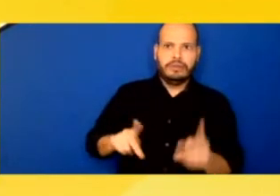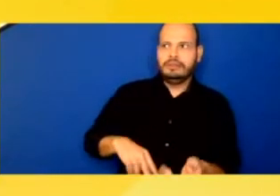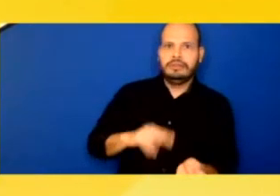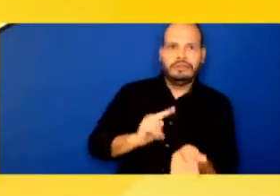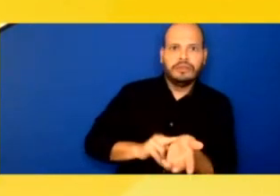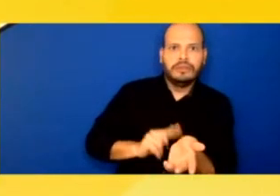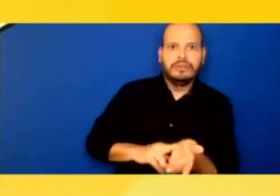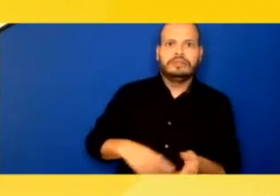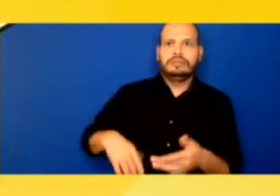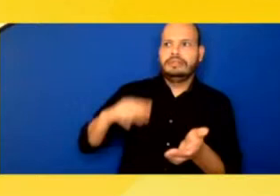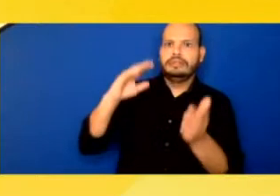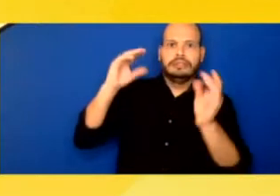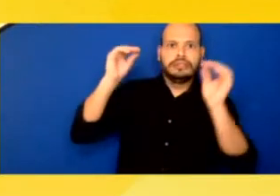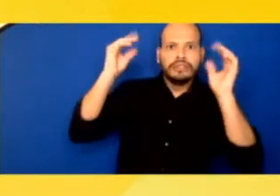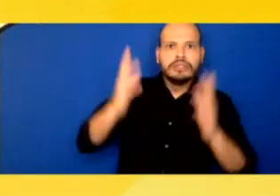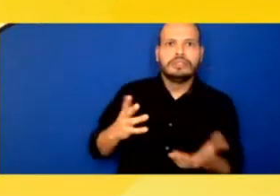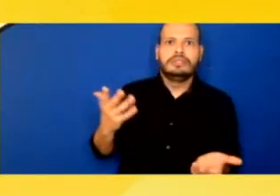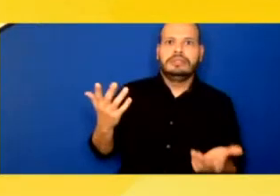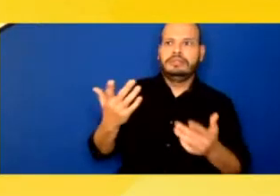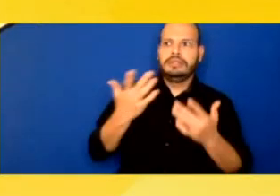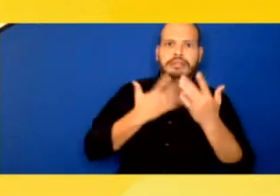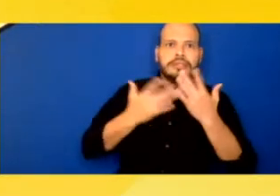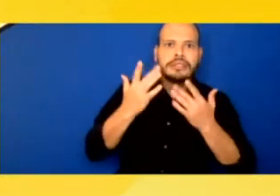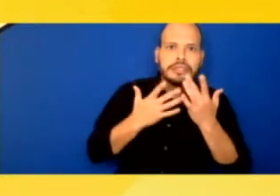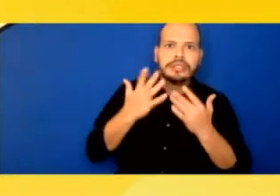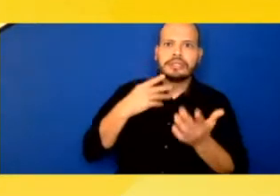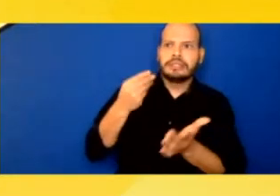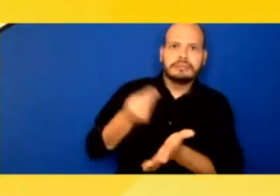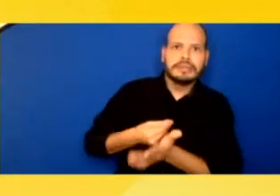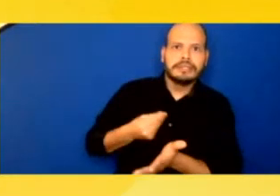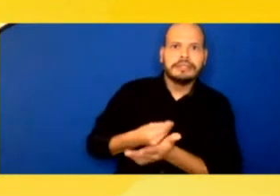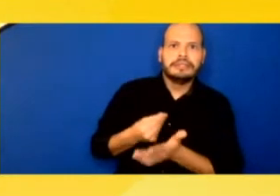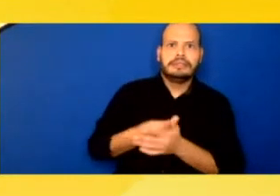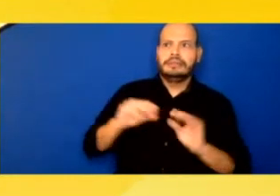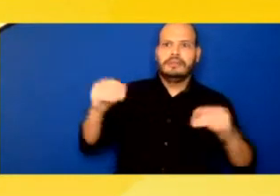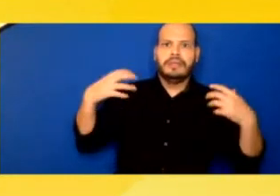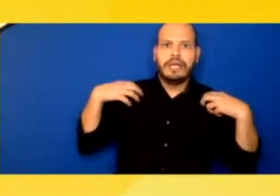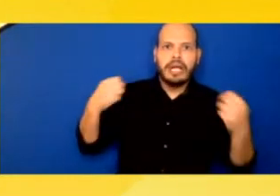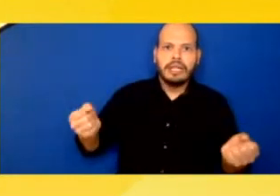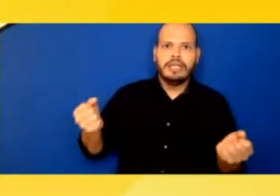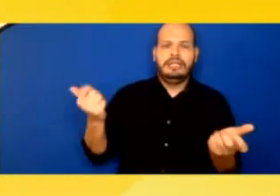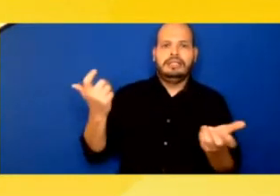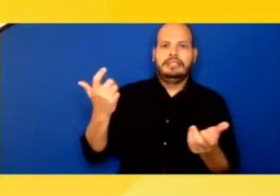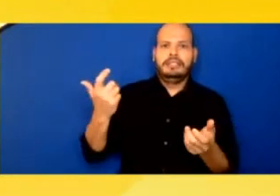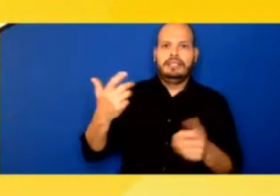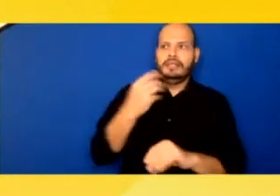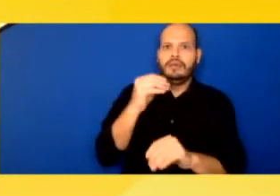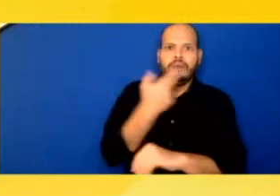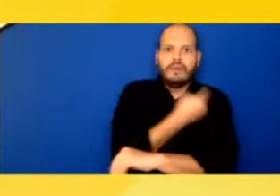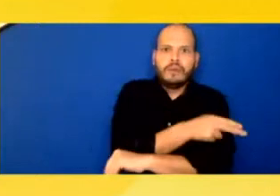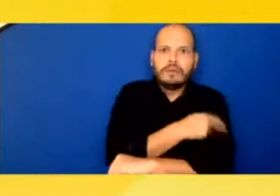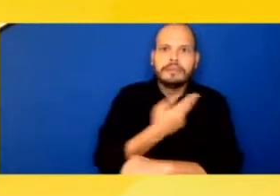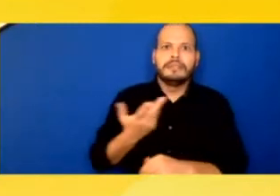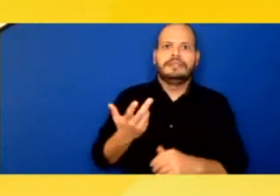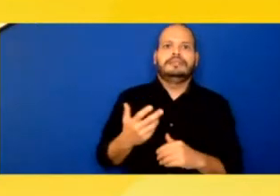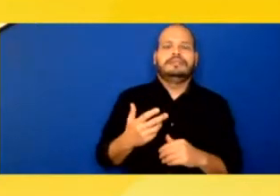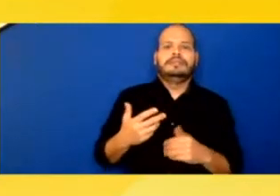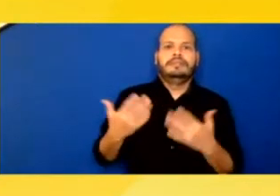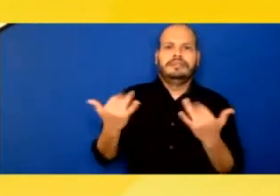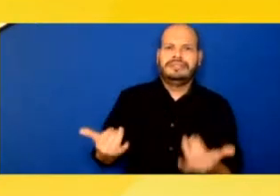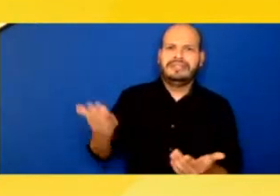you treatment and free treatment. And right now they're trying to take even the Affordable Care Act. And my brothers and